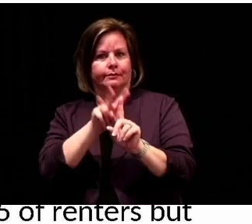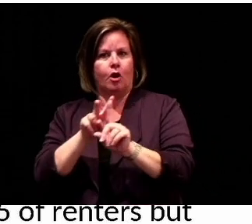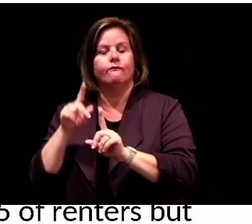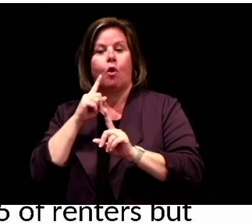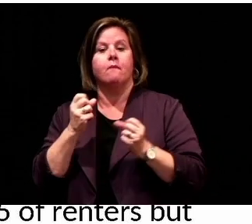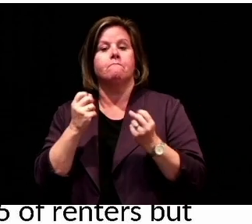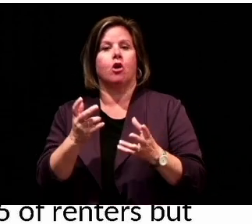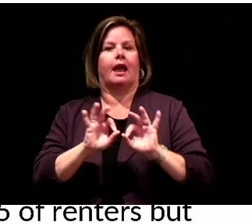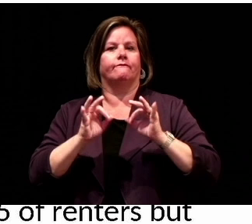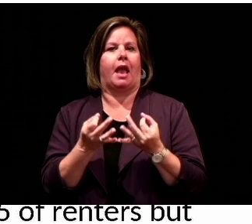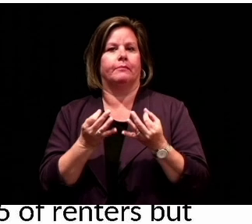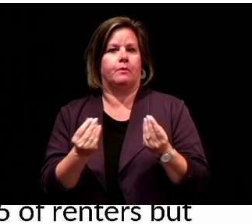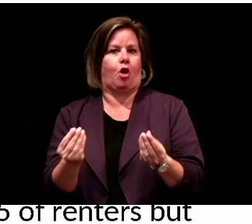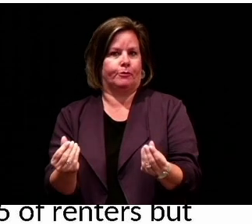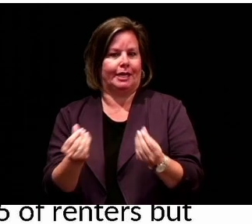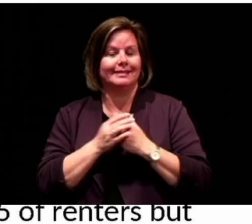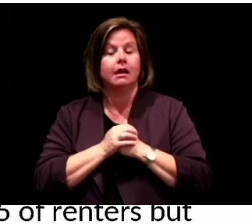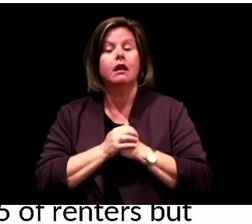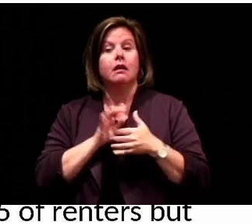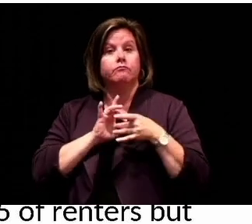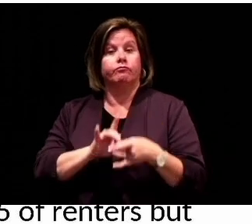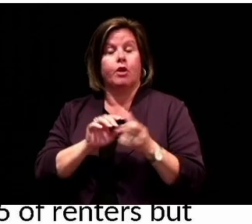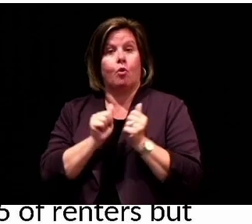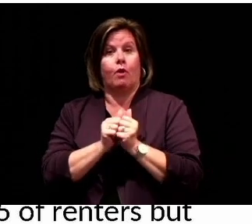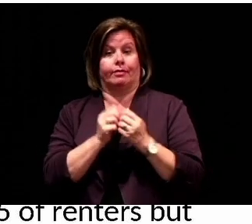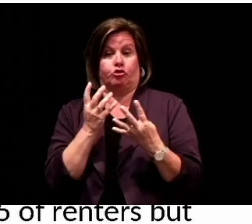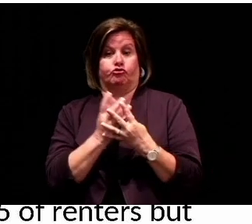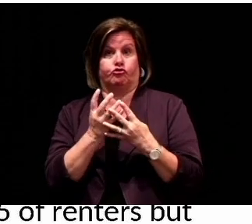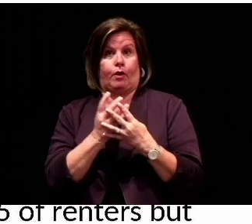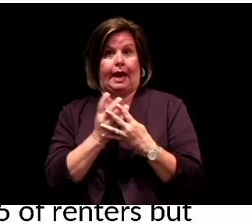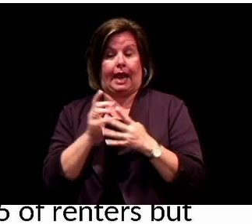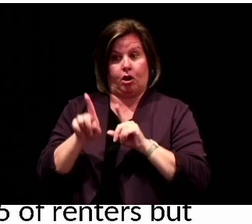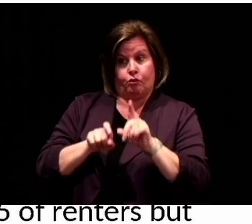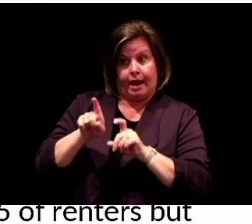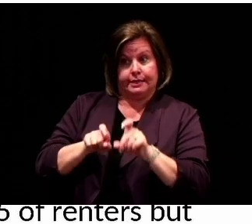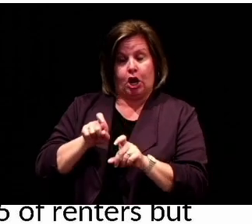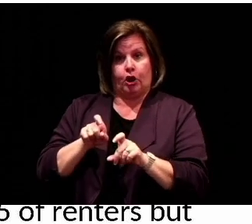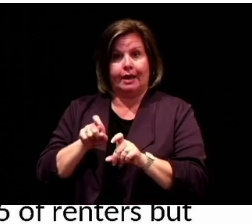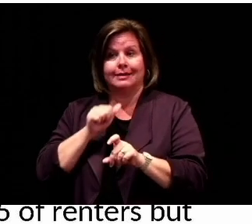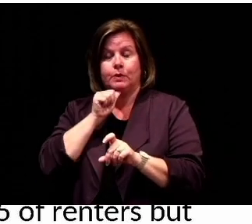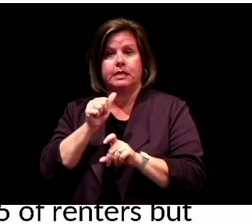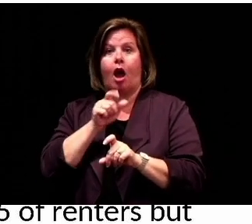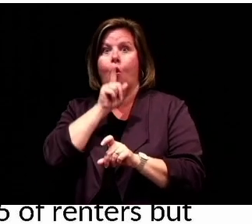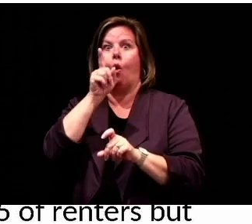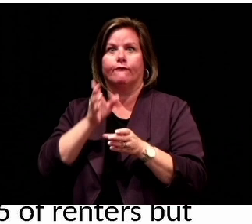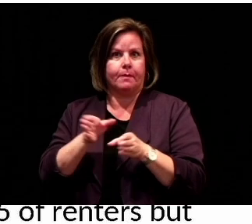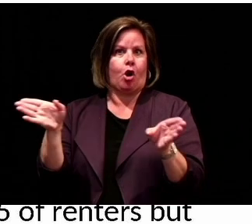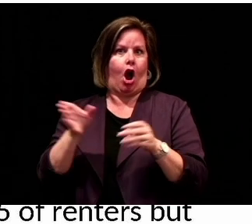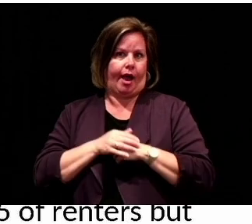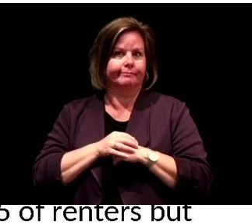for 33% of all persons served with an eviction case or evicted. So what happened there is what? It had